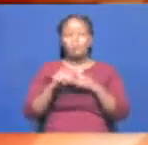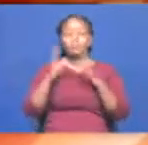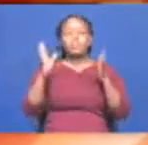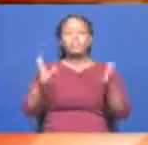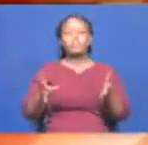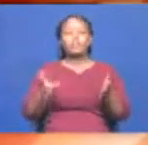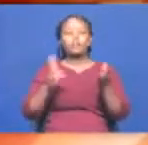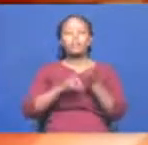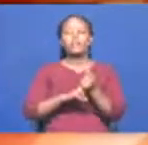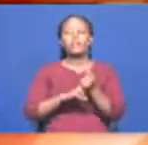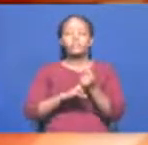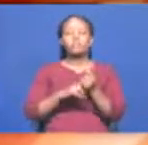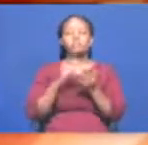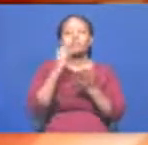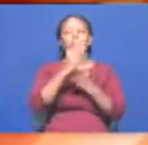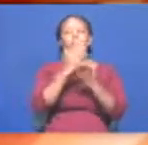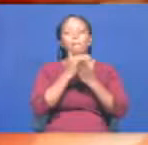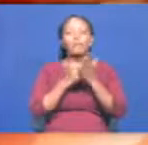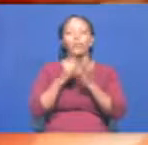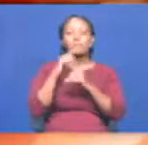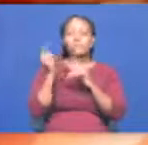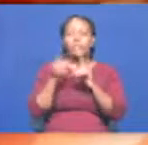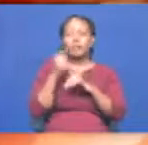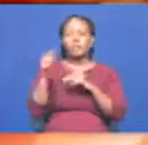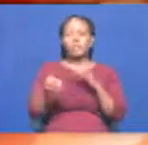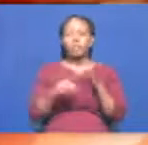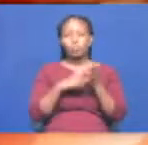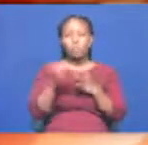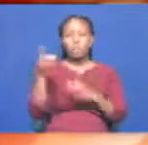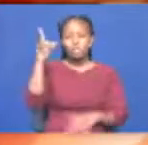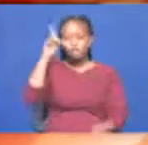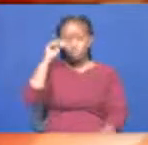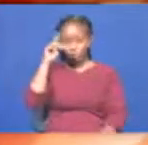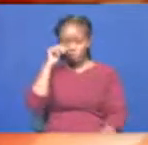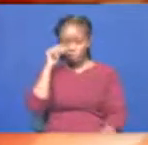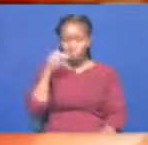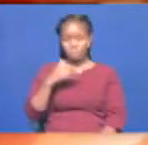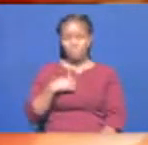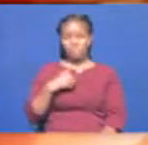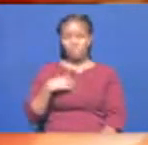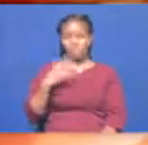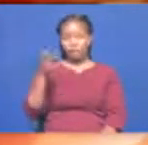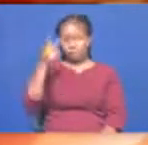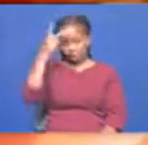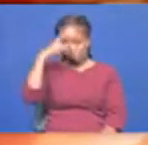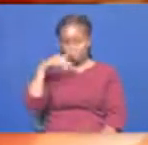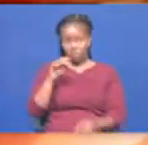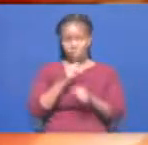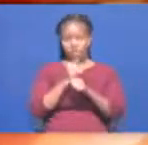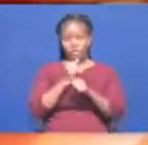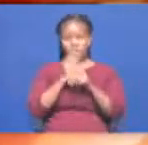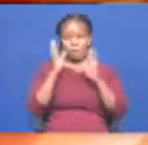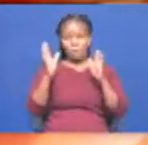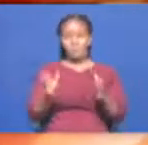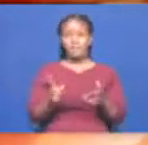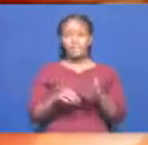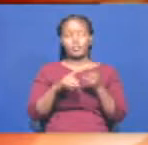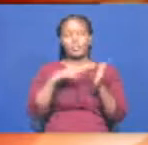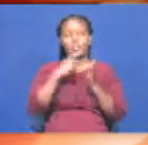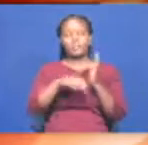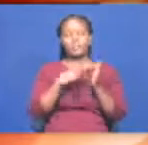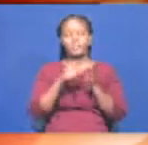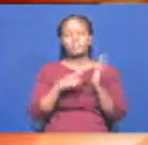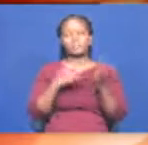off mid this week at the coast, bringing together, among others, policymakers, industry experts,